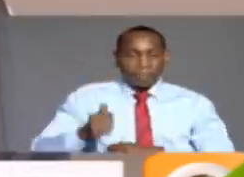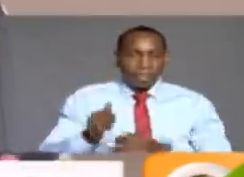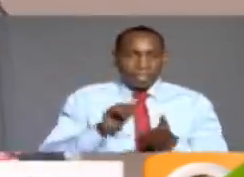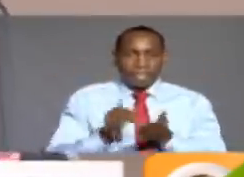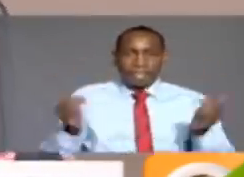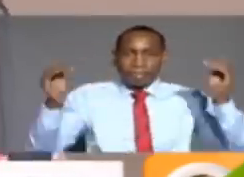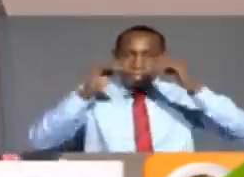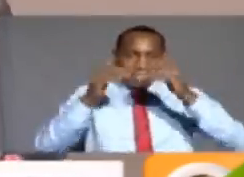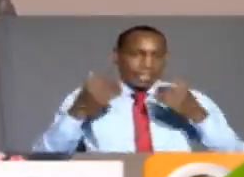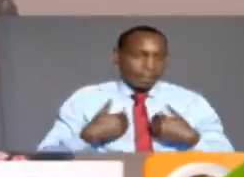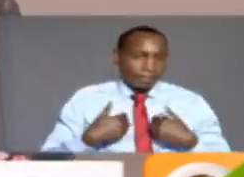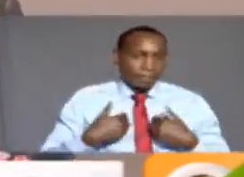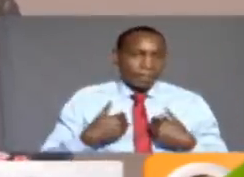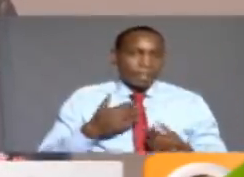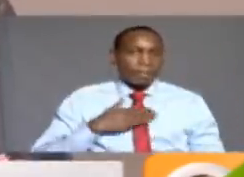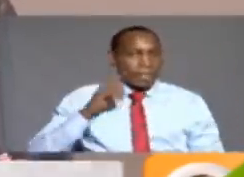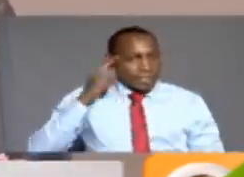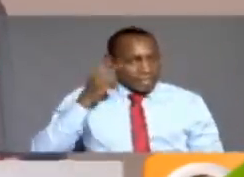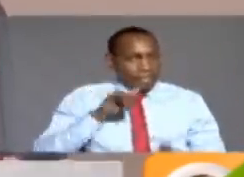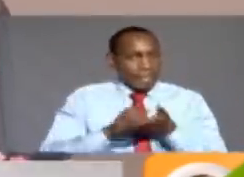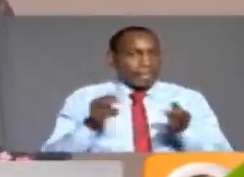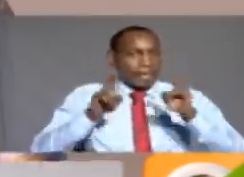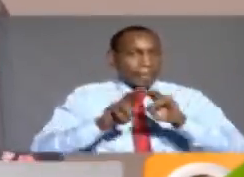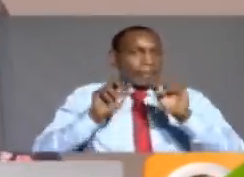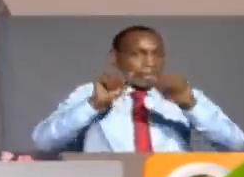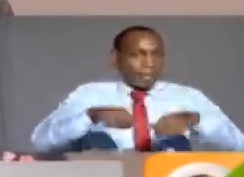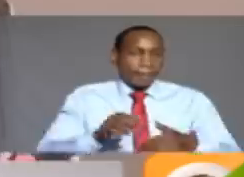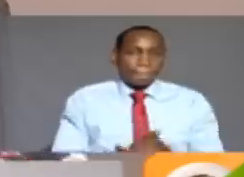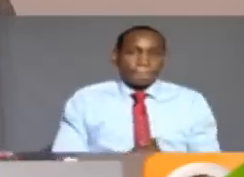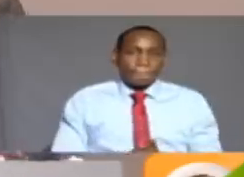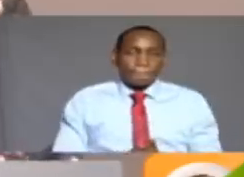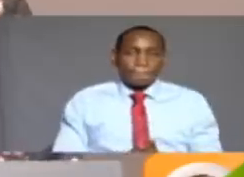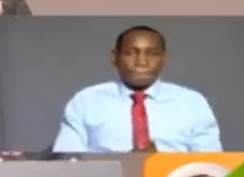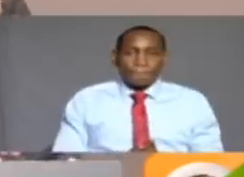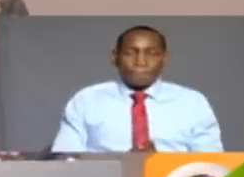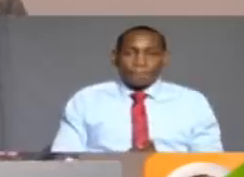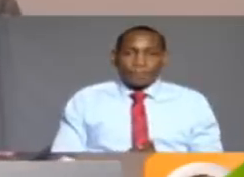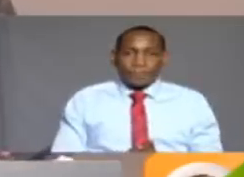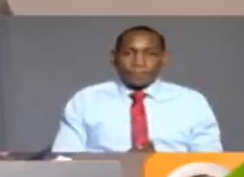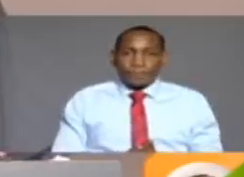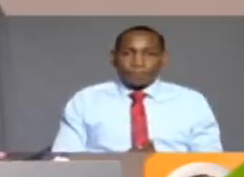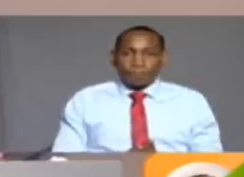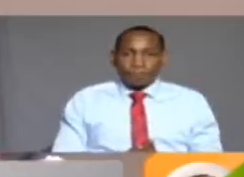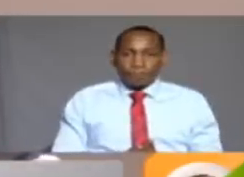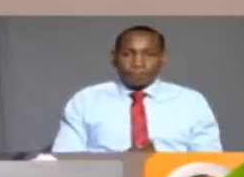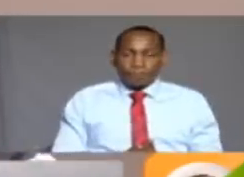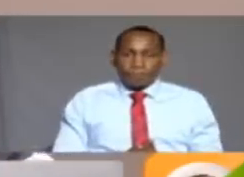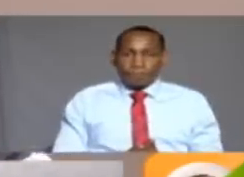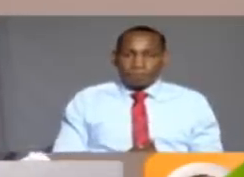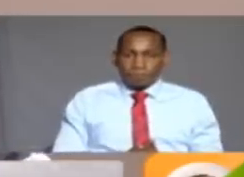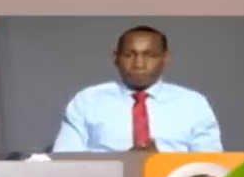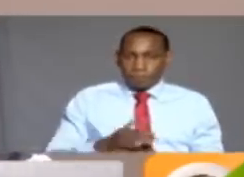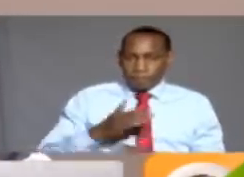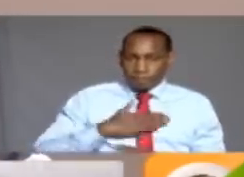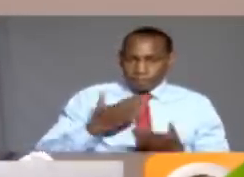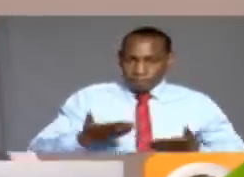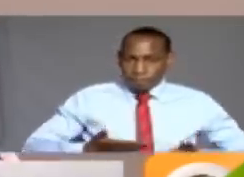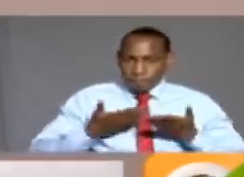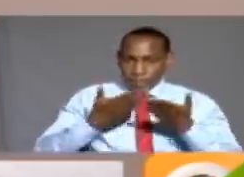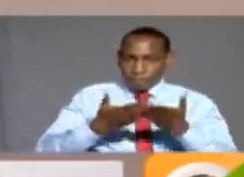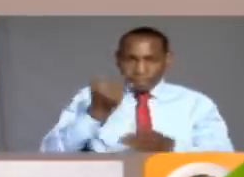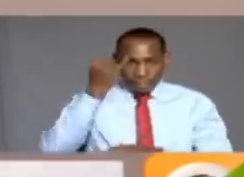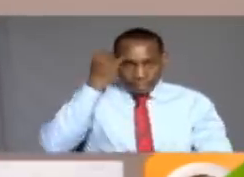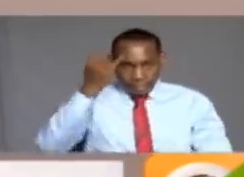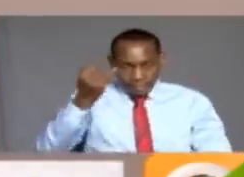be convened. And I think that's going to happen. I believe it is going to happen. You know, you are not taking this point. Let me express this point.